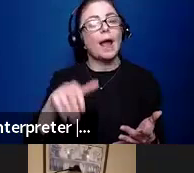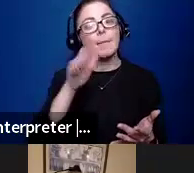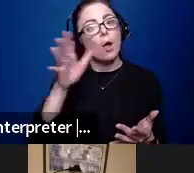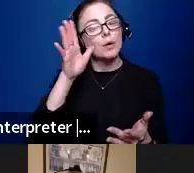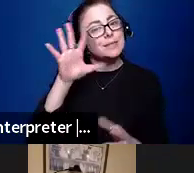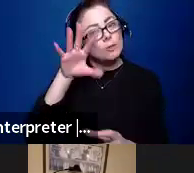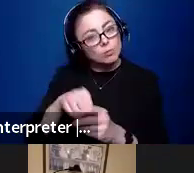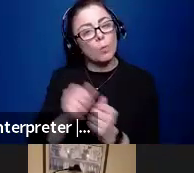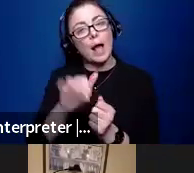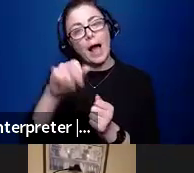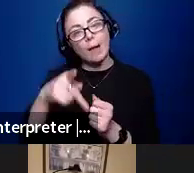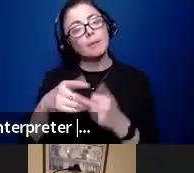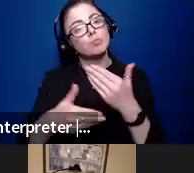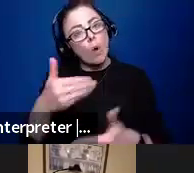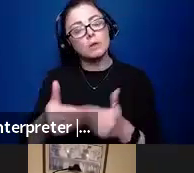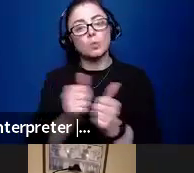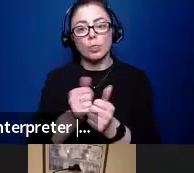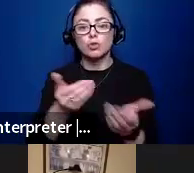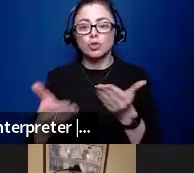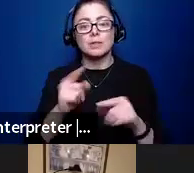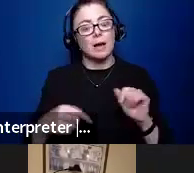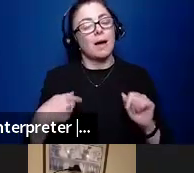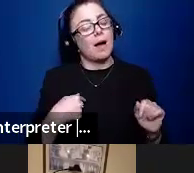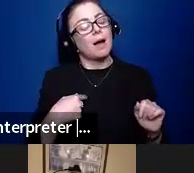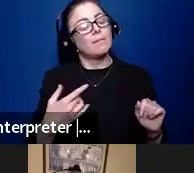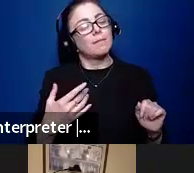to the services. But I think there is